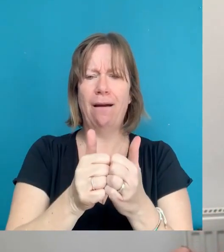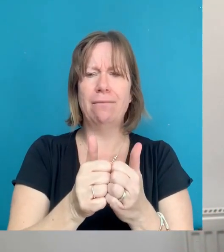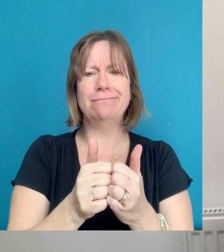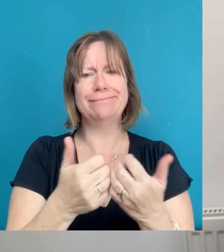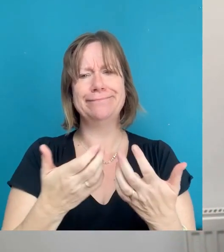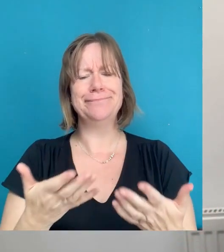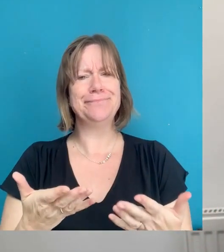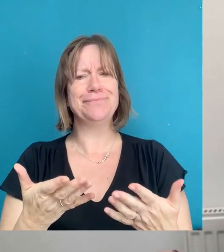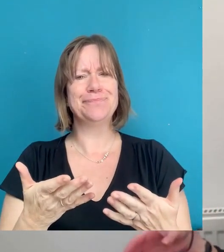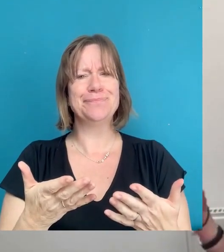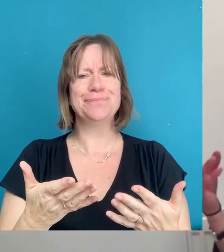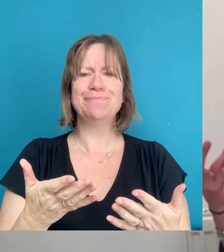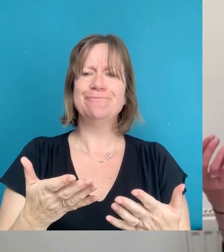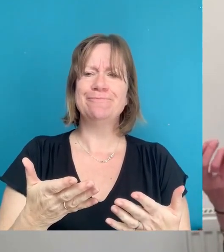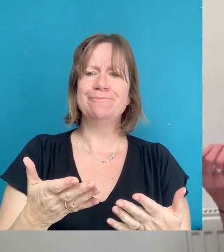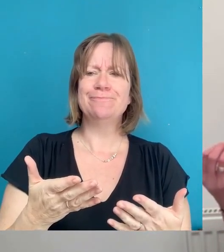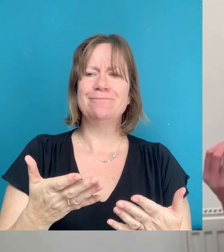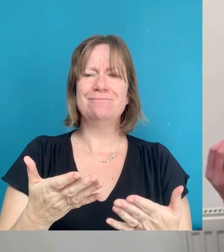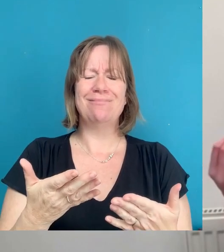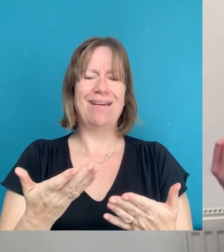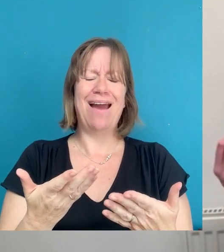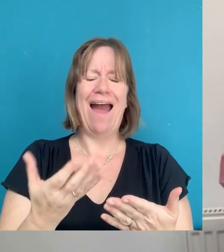tissue paper doesn't give you